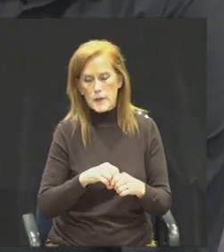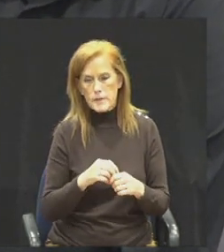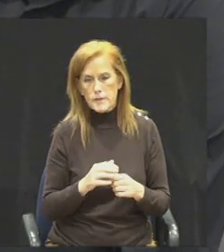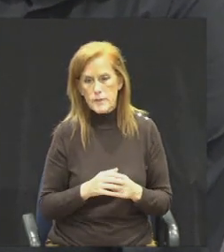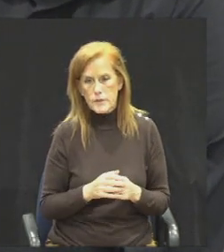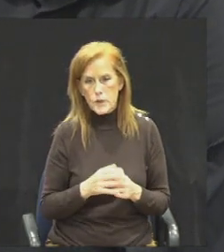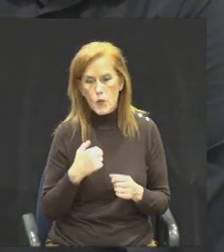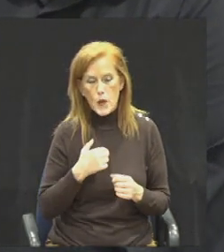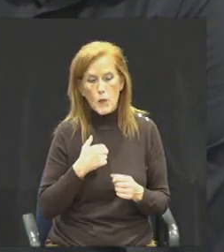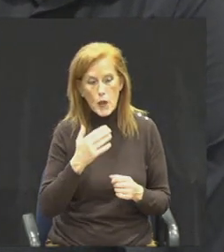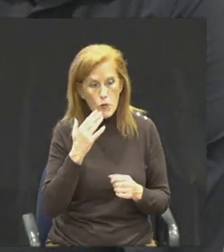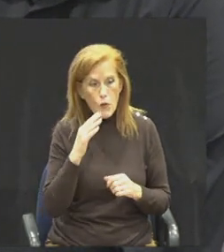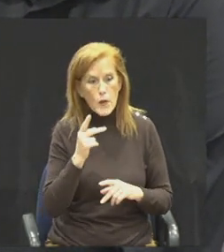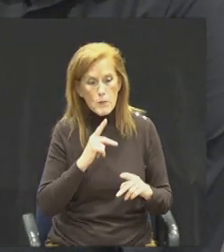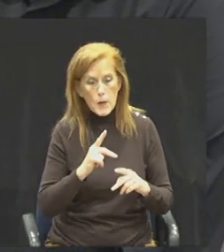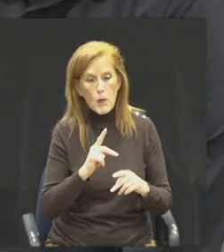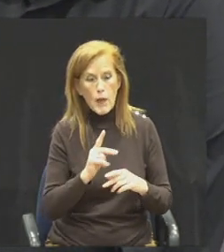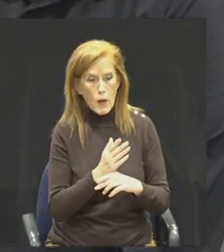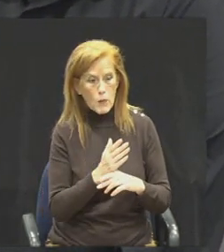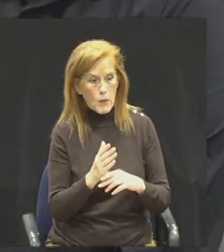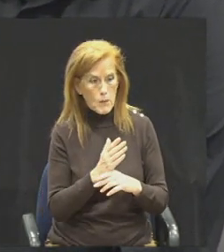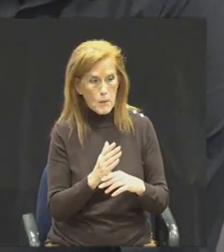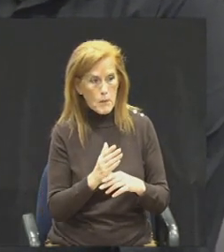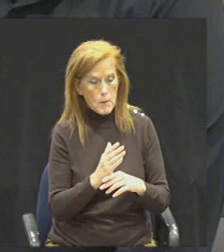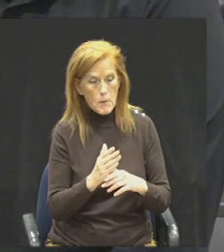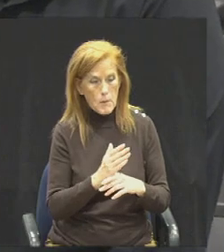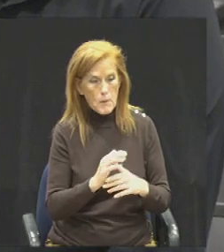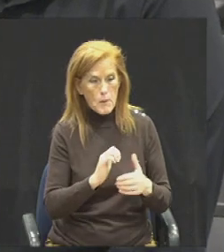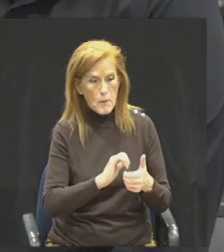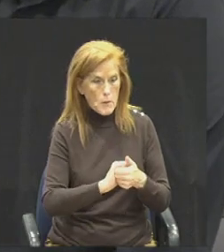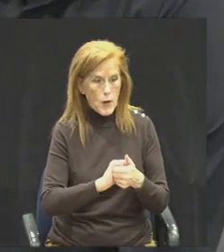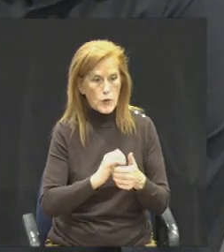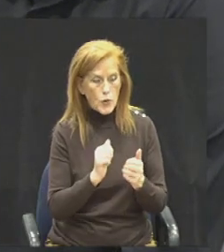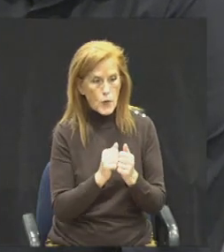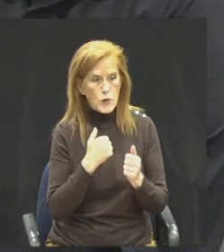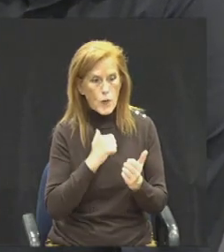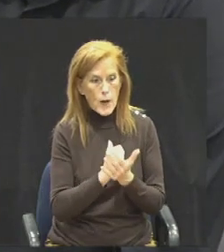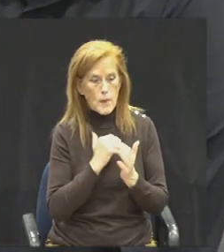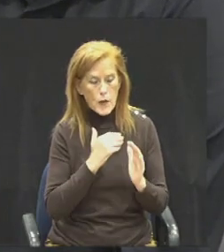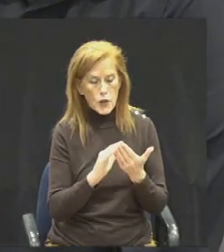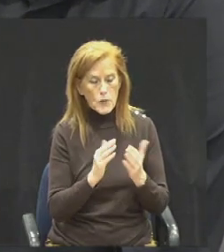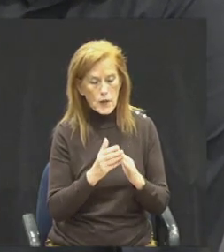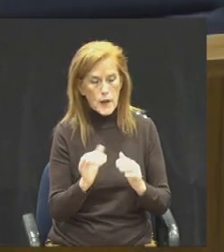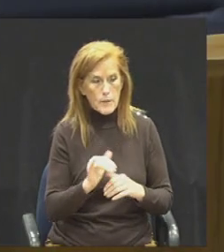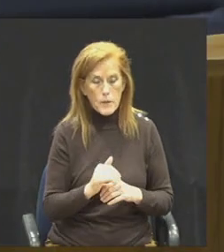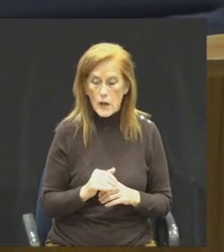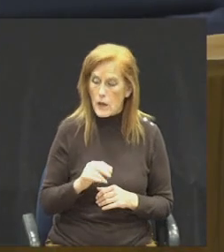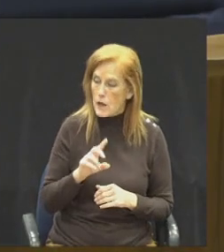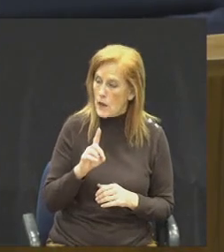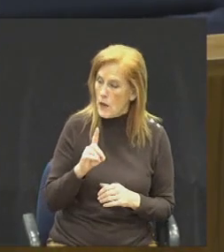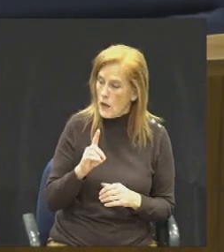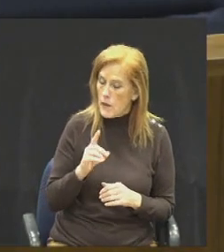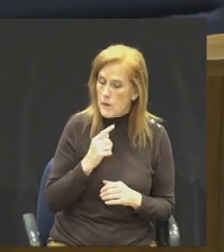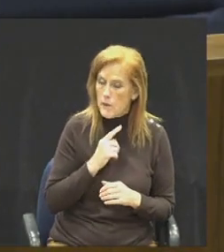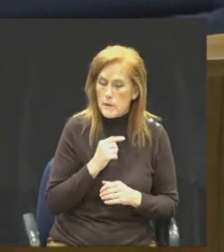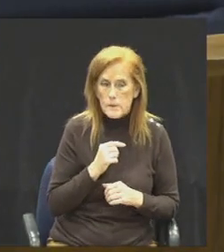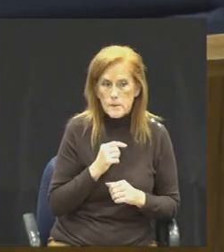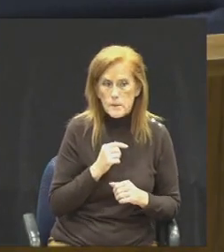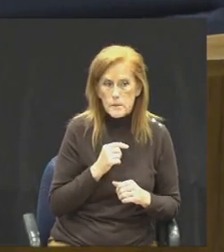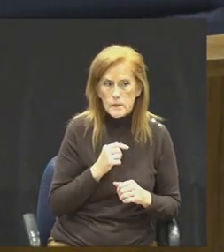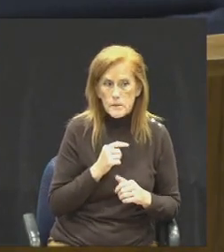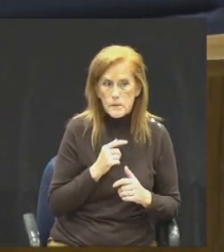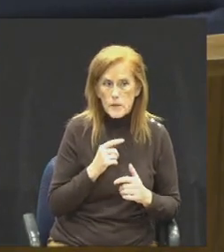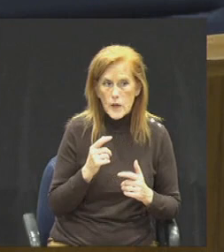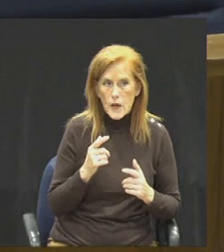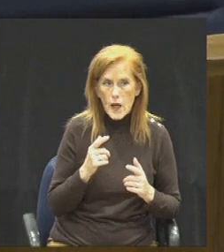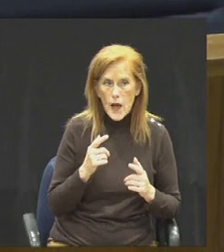get to know our partners and help everybody out in our community as well. Do you have someone, I'm trying to think of like our